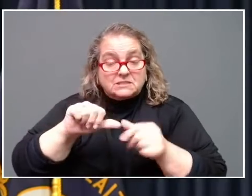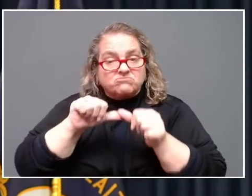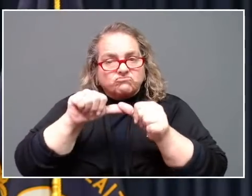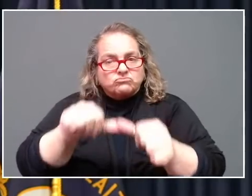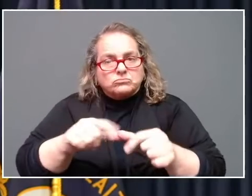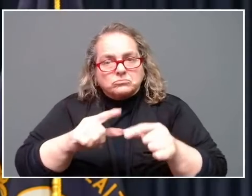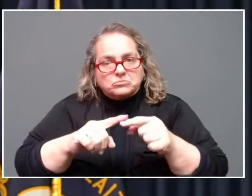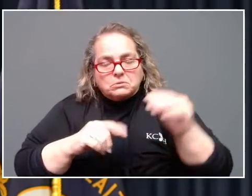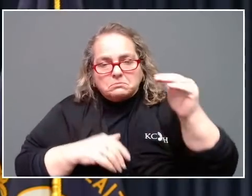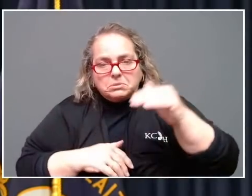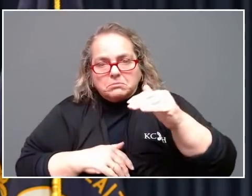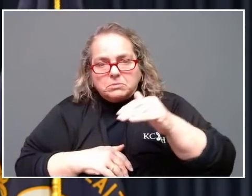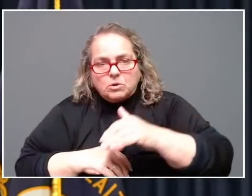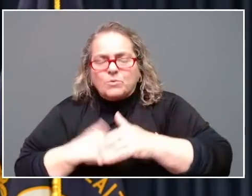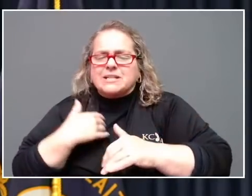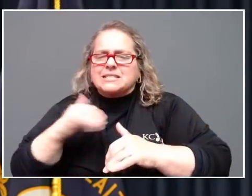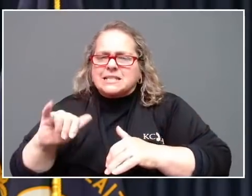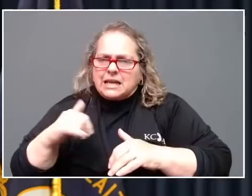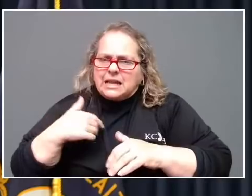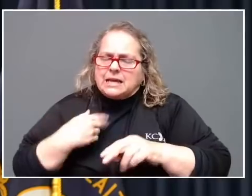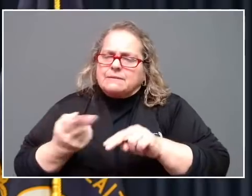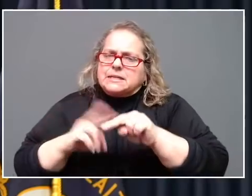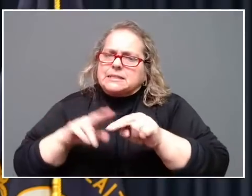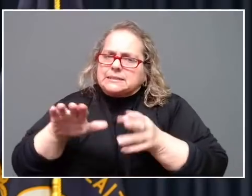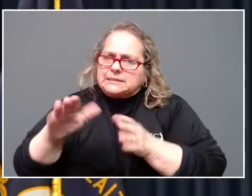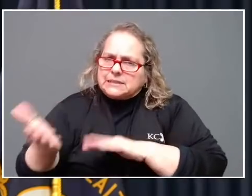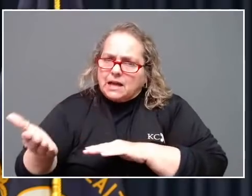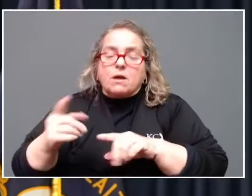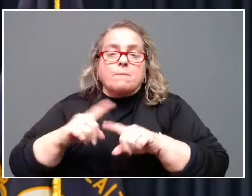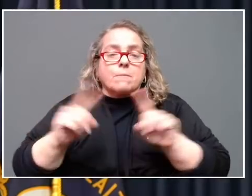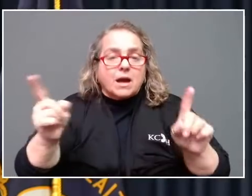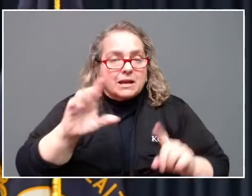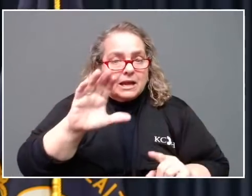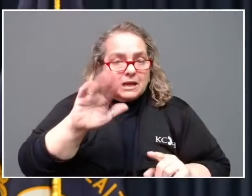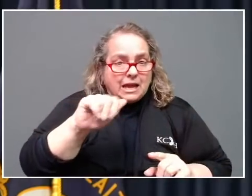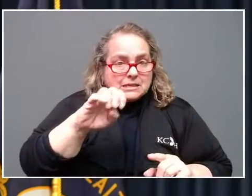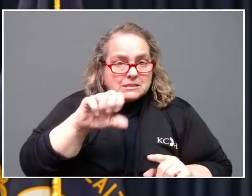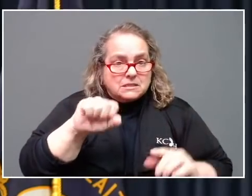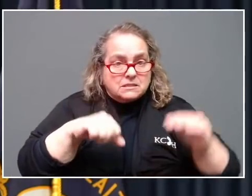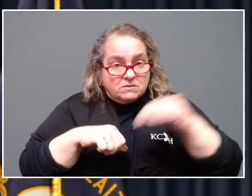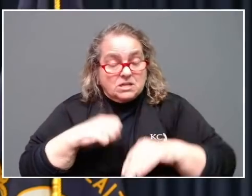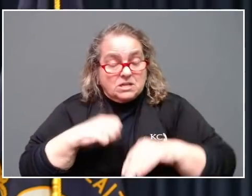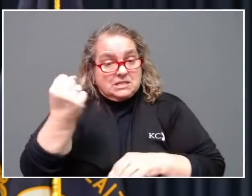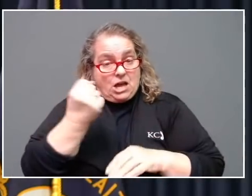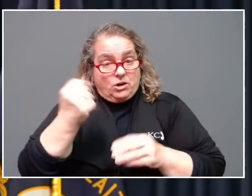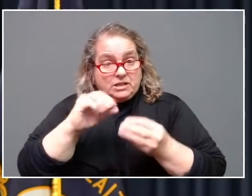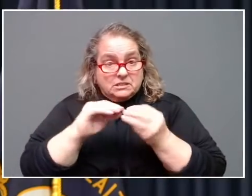death, but cases continue to fall. So Saturday's number,